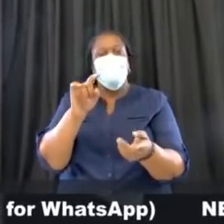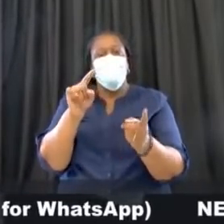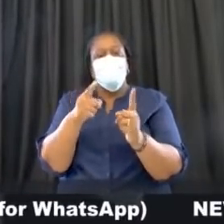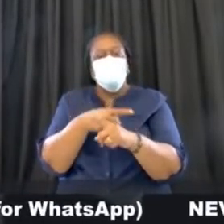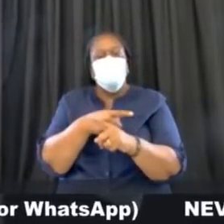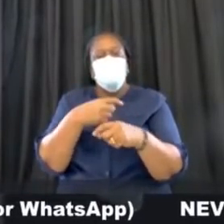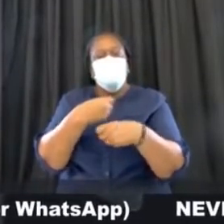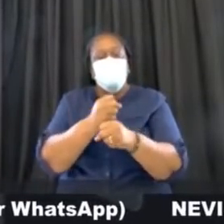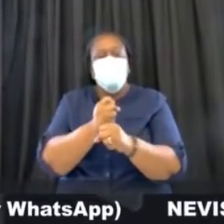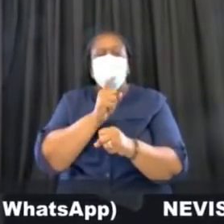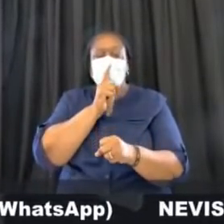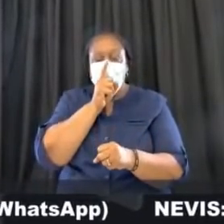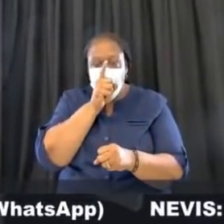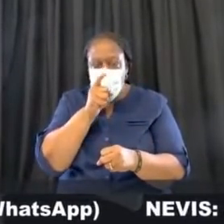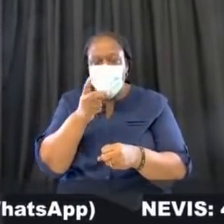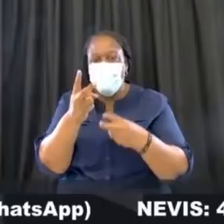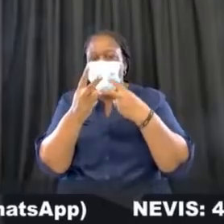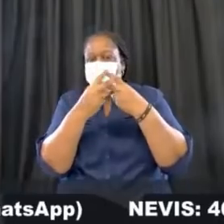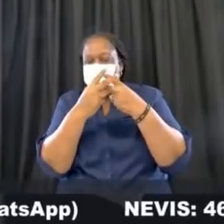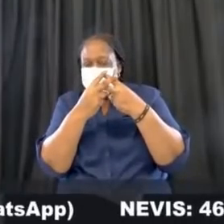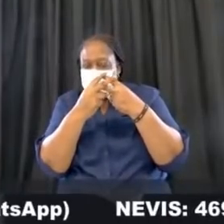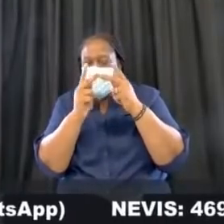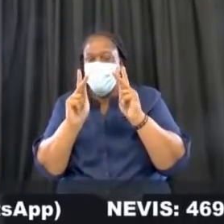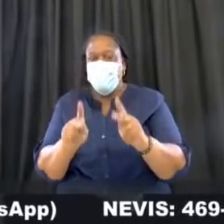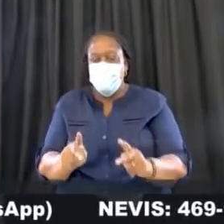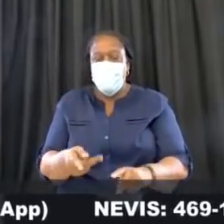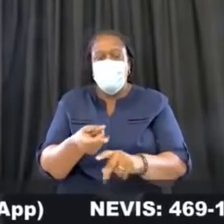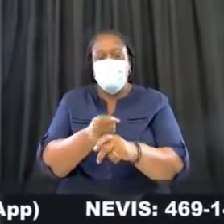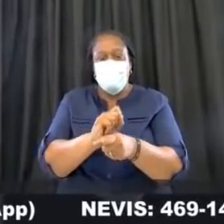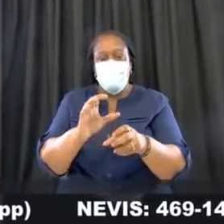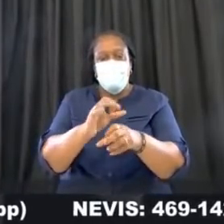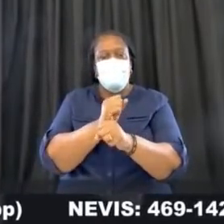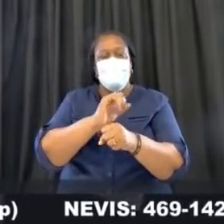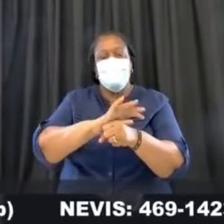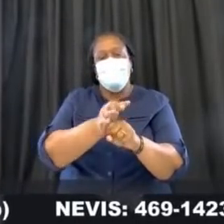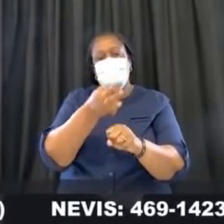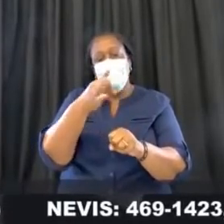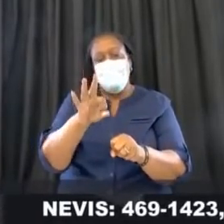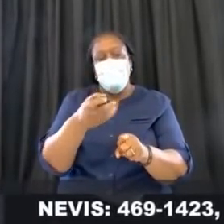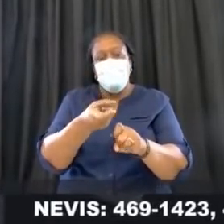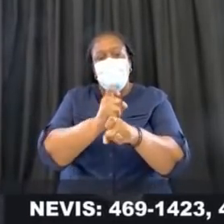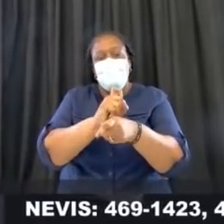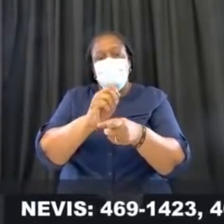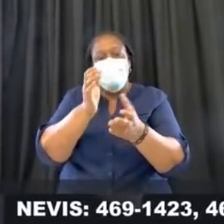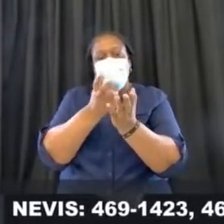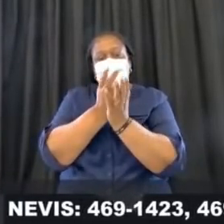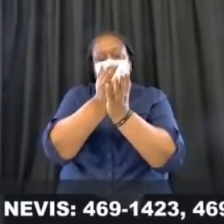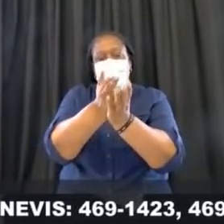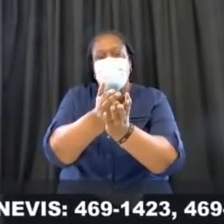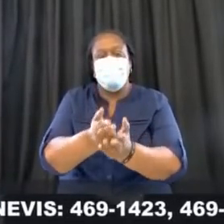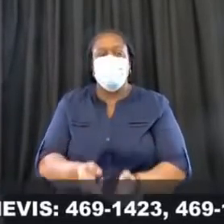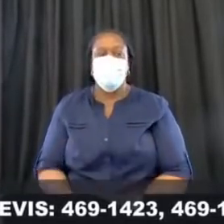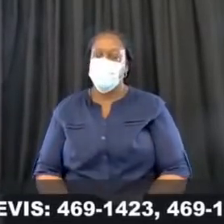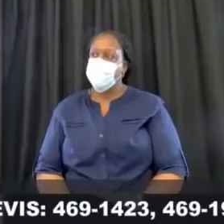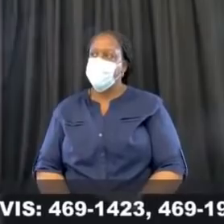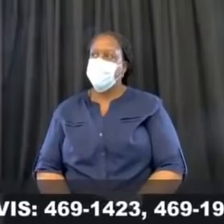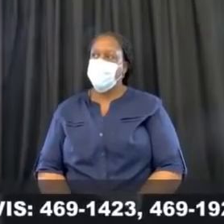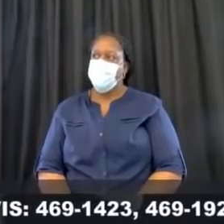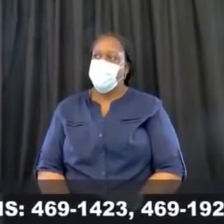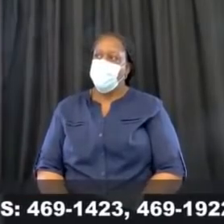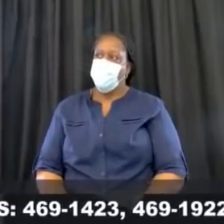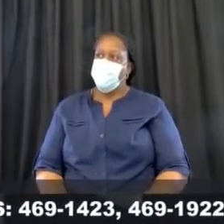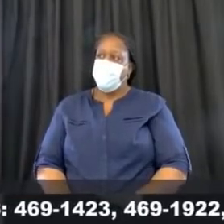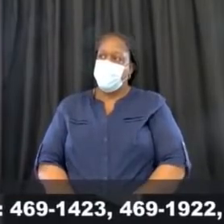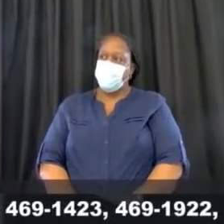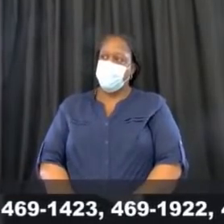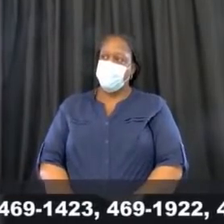general public at this time to conform with what we are trying to do. It's a gradual process that we are going to take